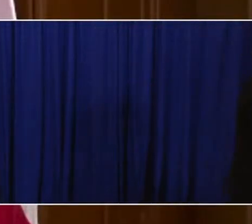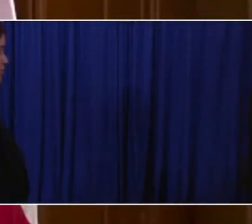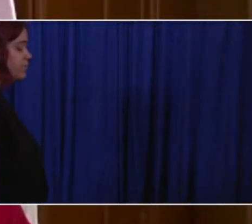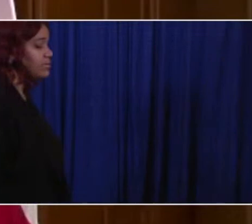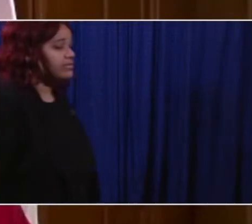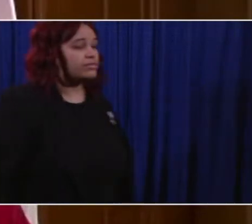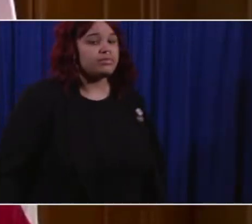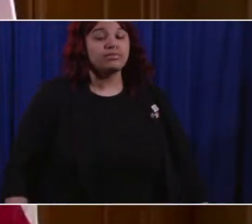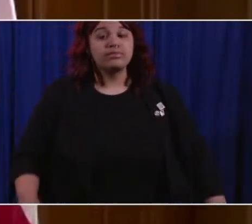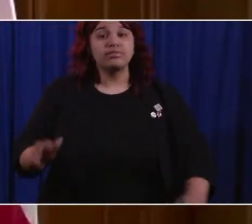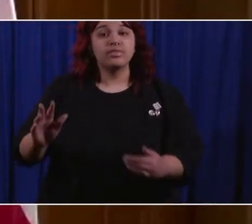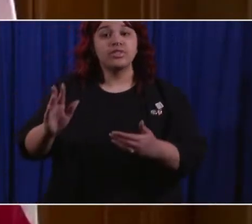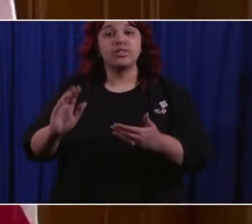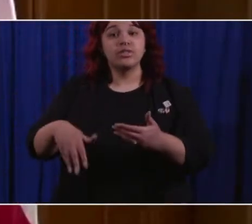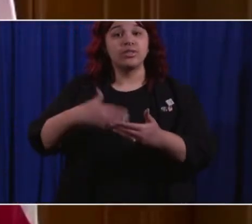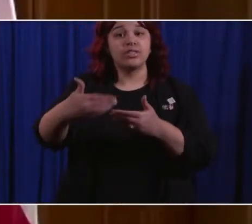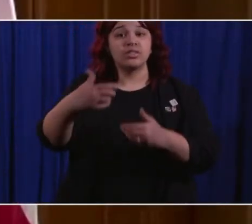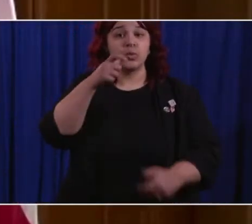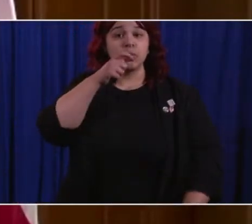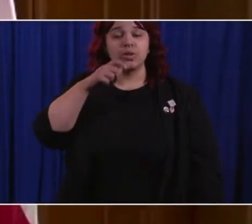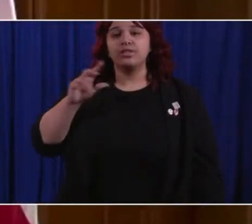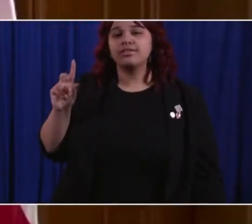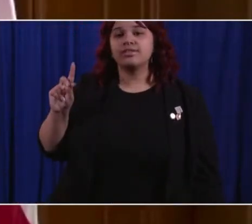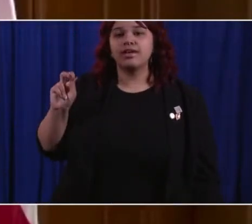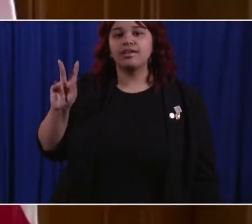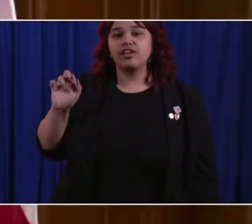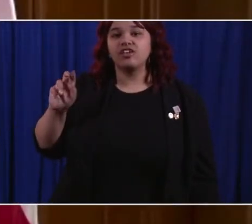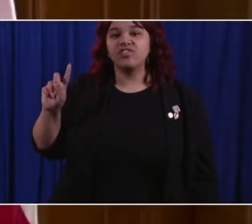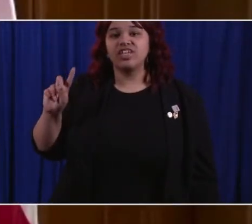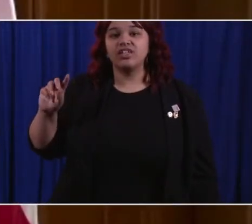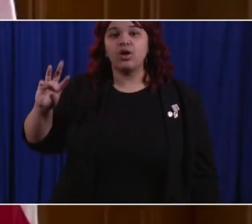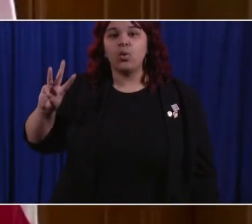Next question is from David Winter at WKRC in Cincinnati.